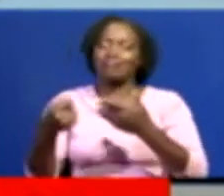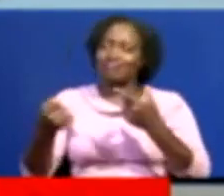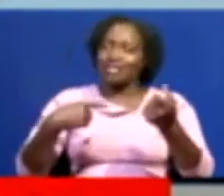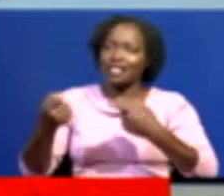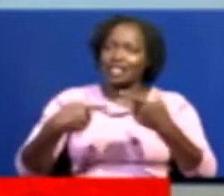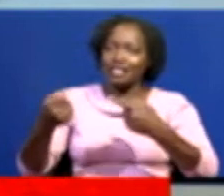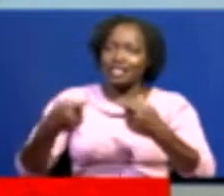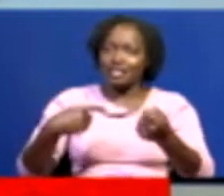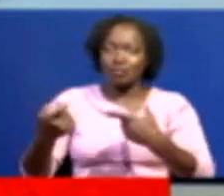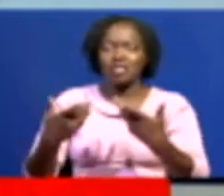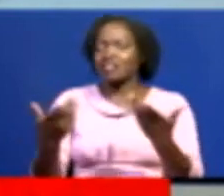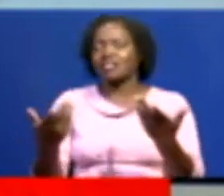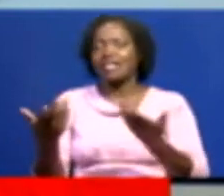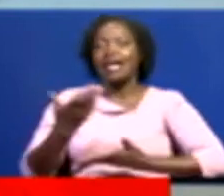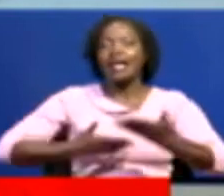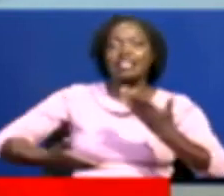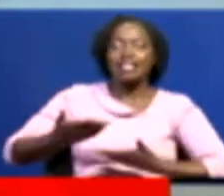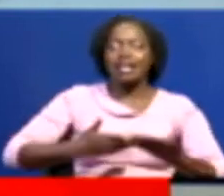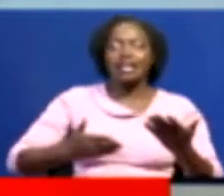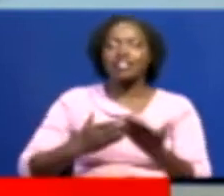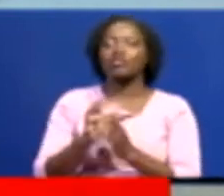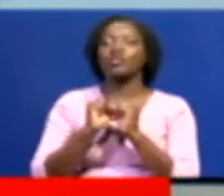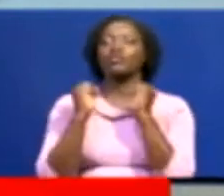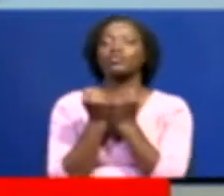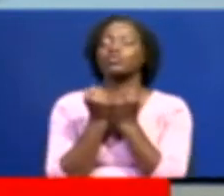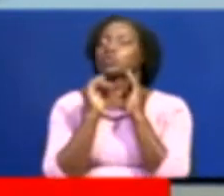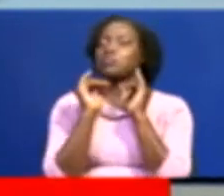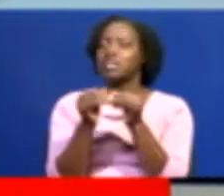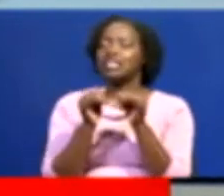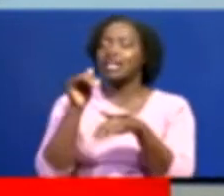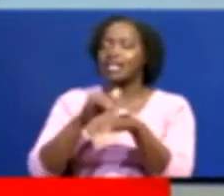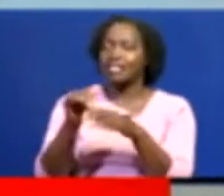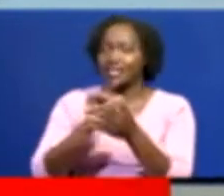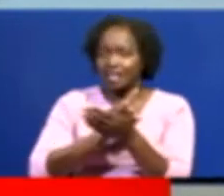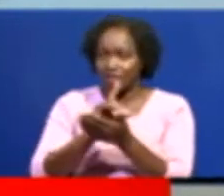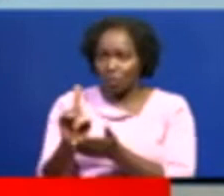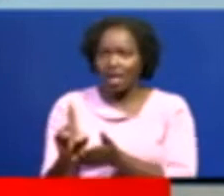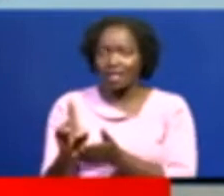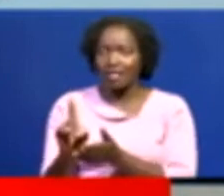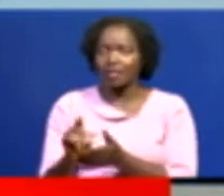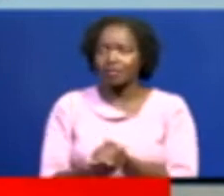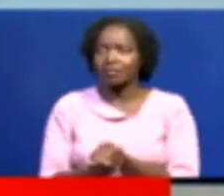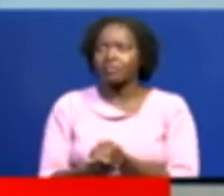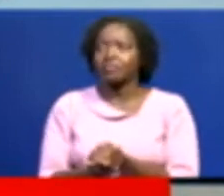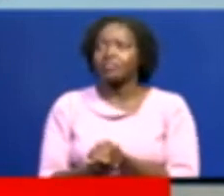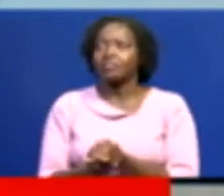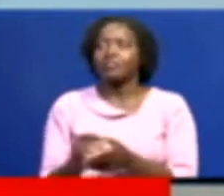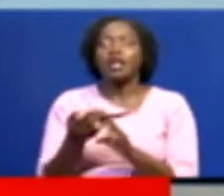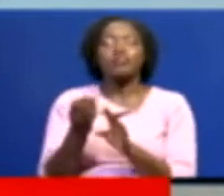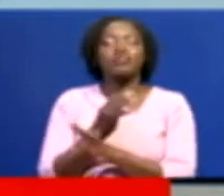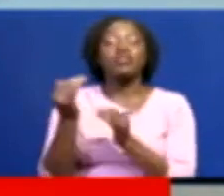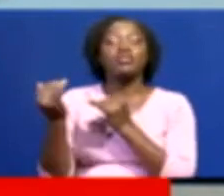course get in touch with us through our social media platforms at KBC Channel 1, of course. But before